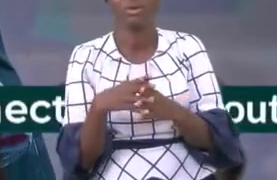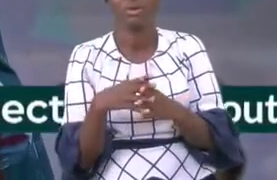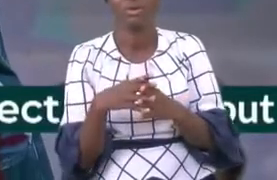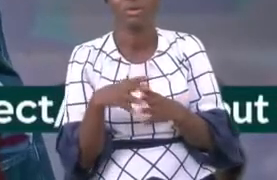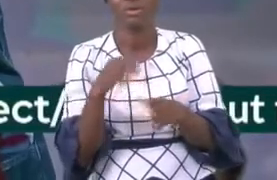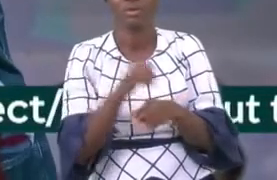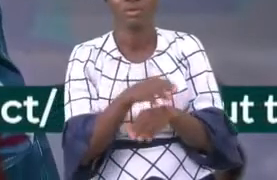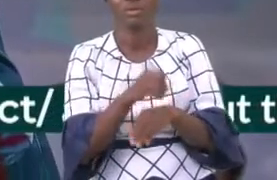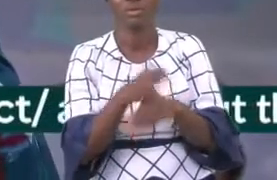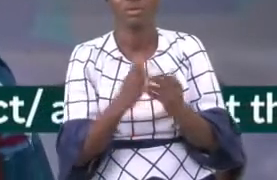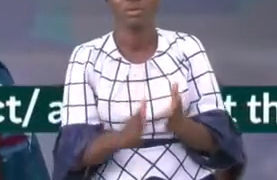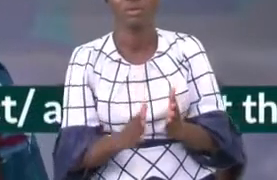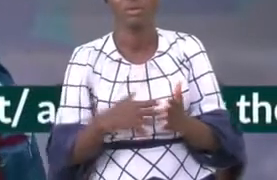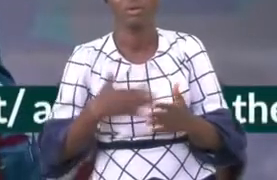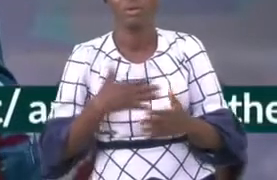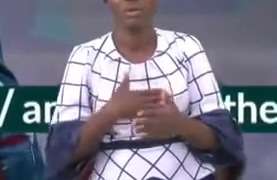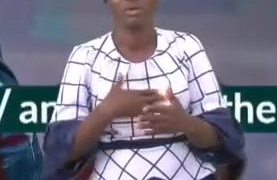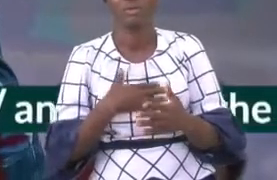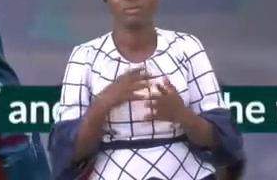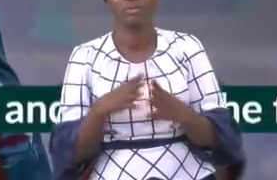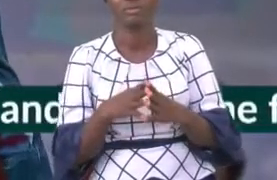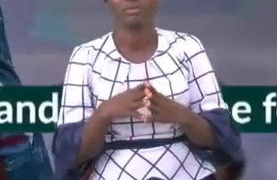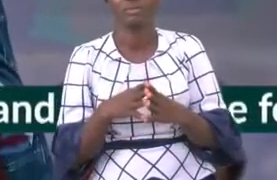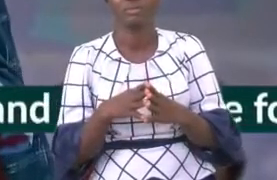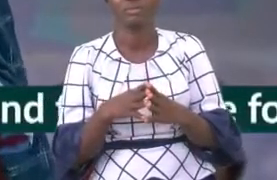take all the details.